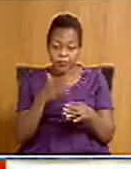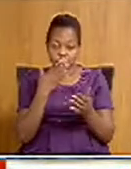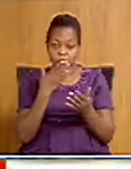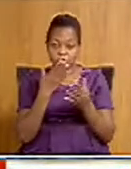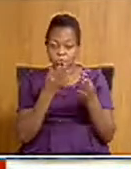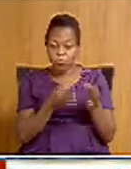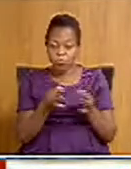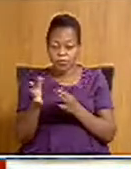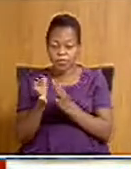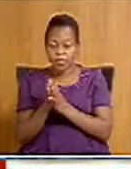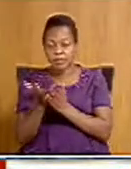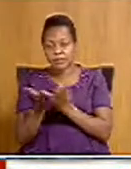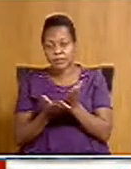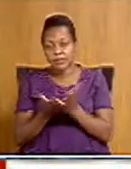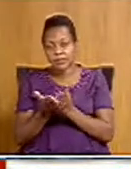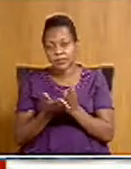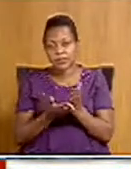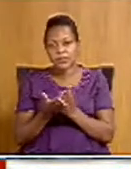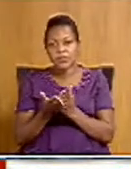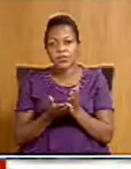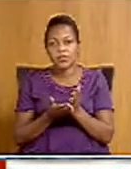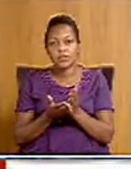services,